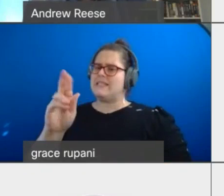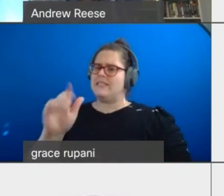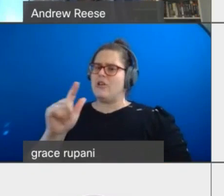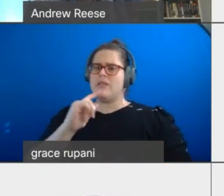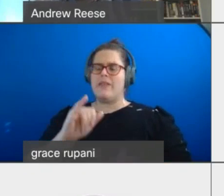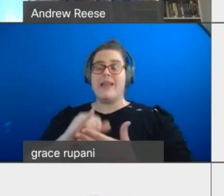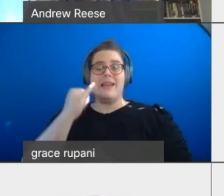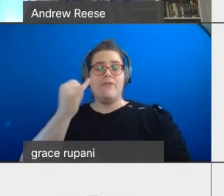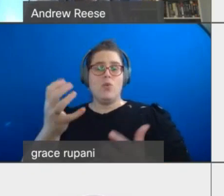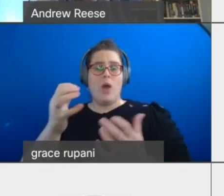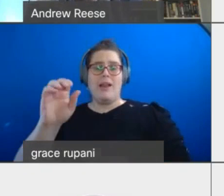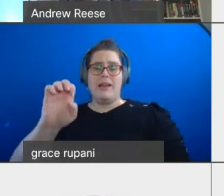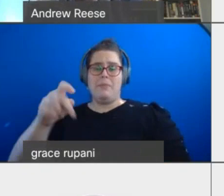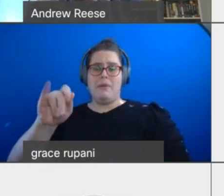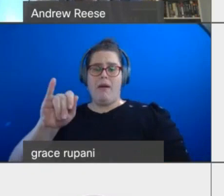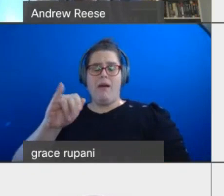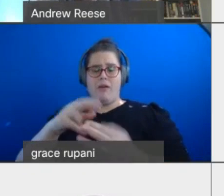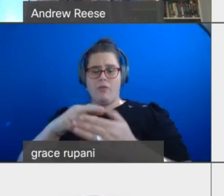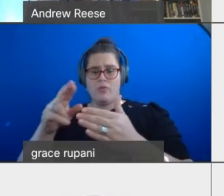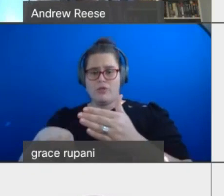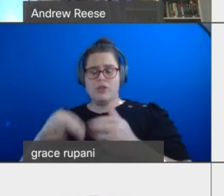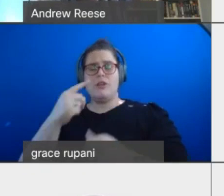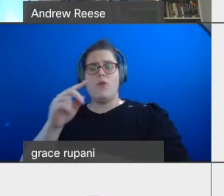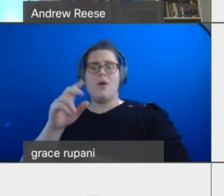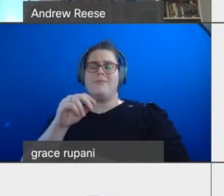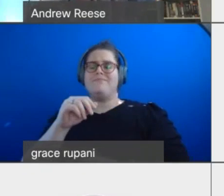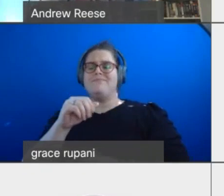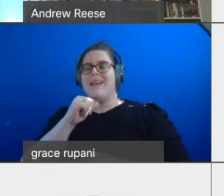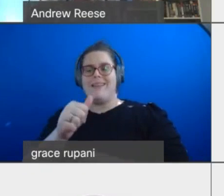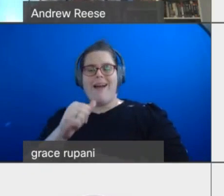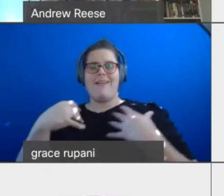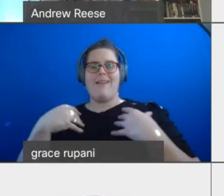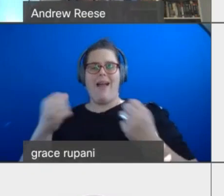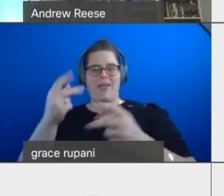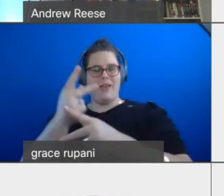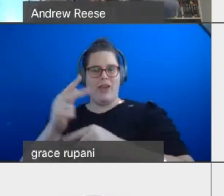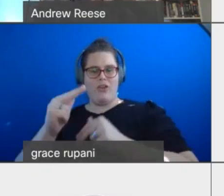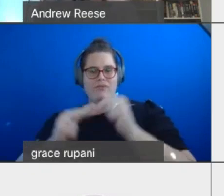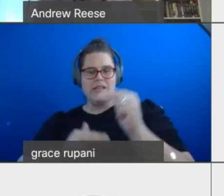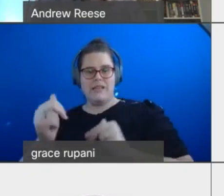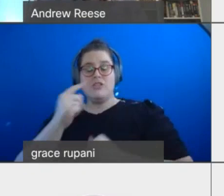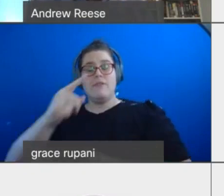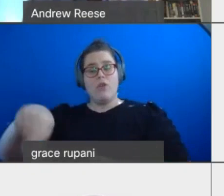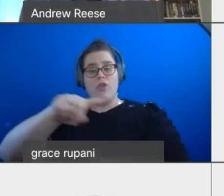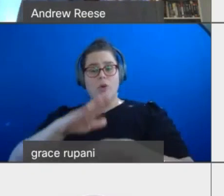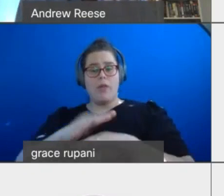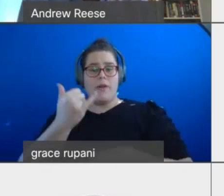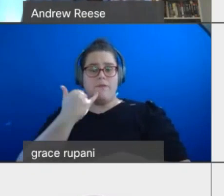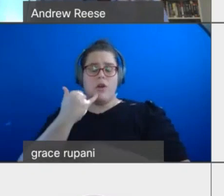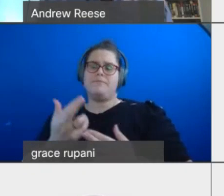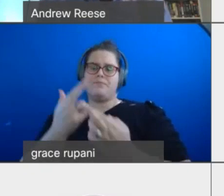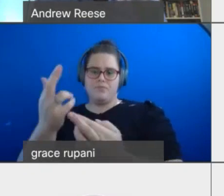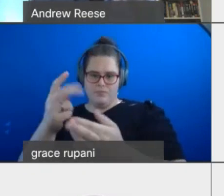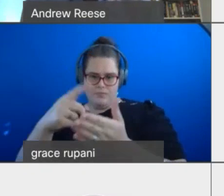not licensed by DC Health and have positive staff. So for those folks who are on the phone, you can go to